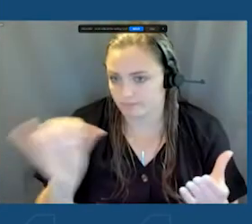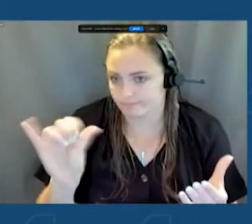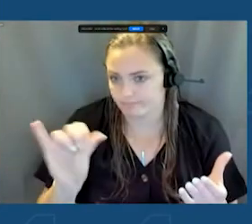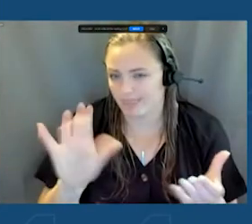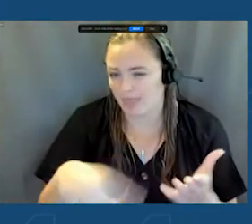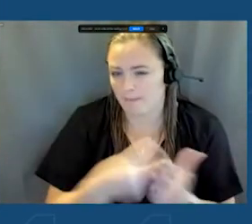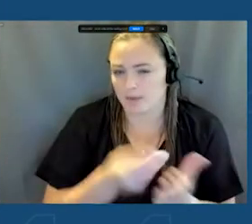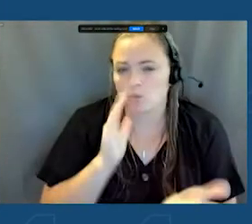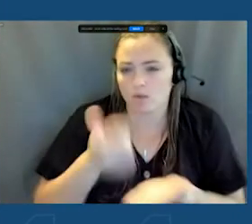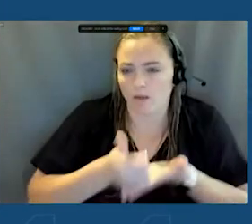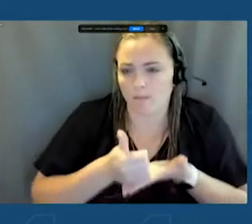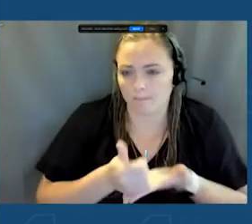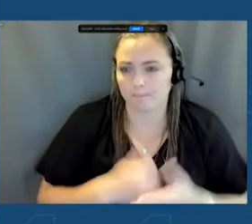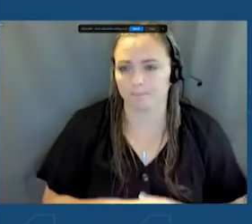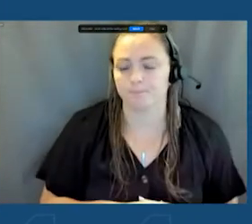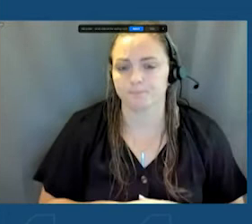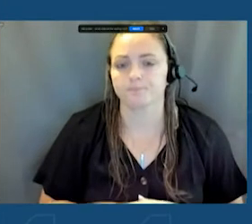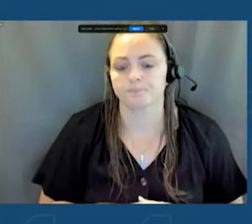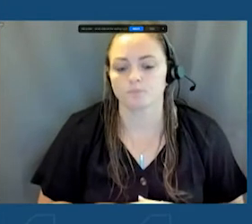as well.